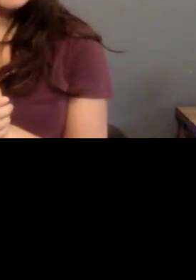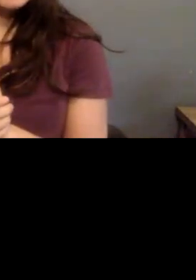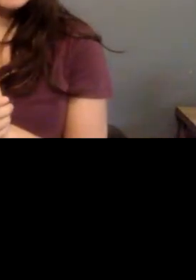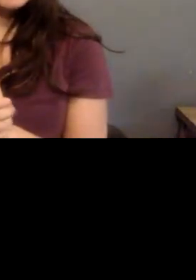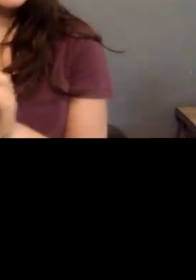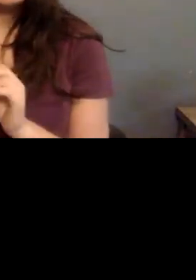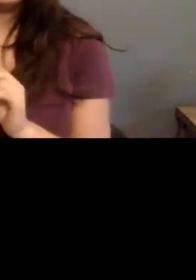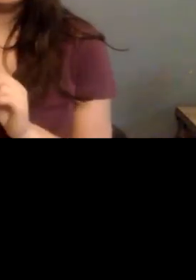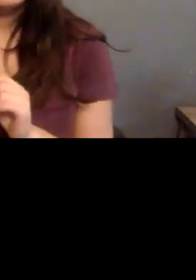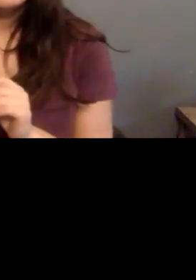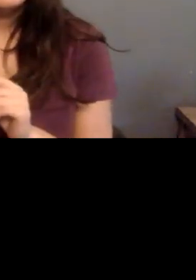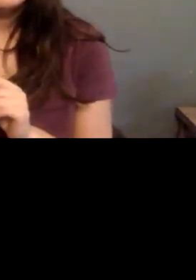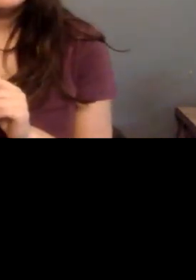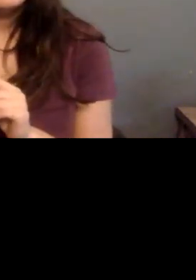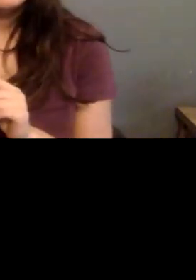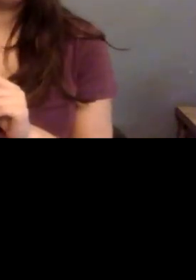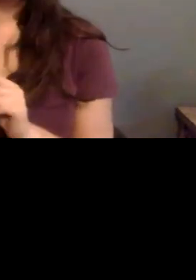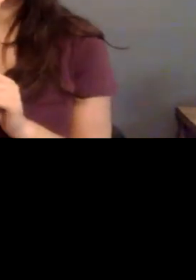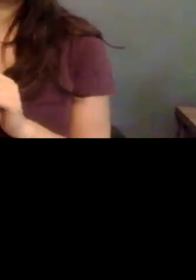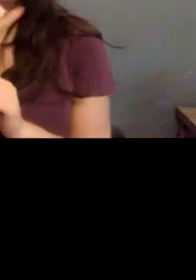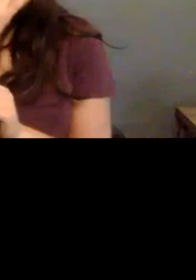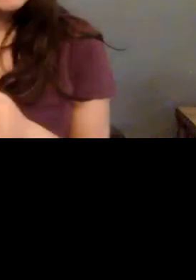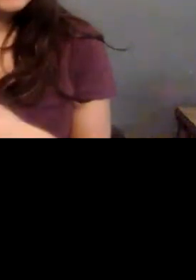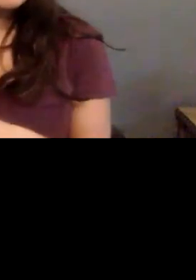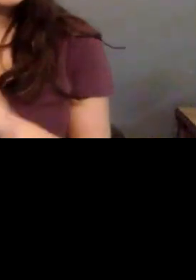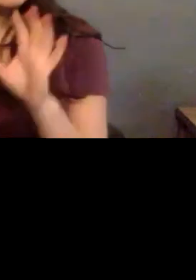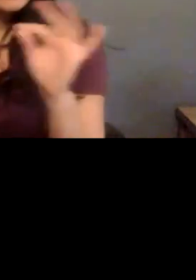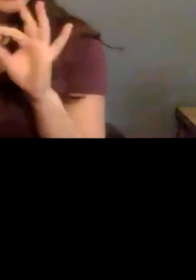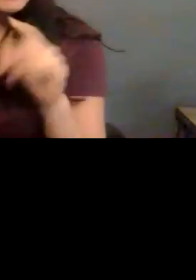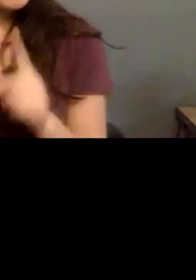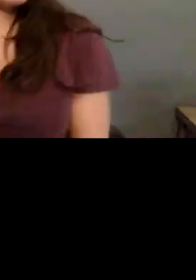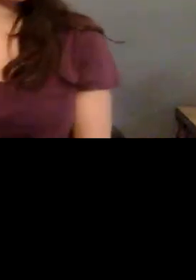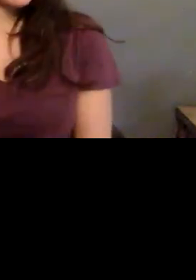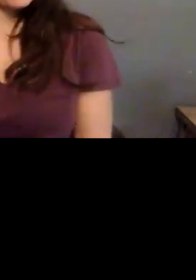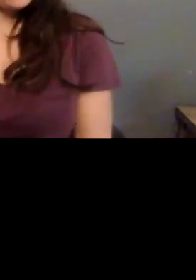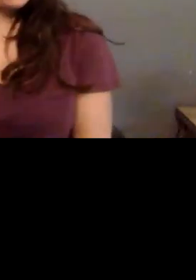So, oh, here's some comment from our chair.